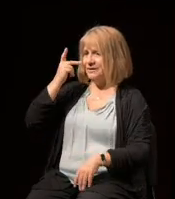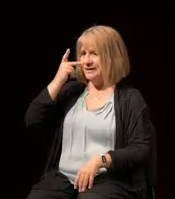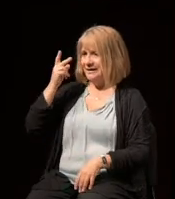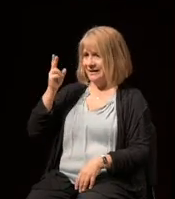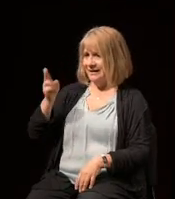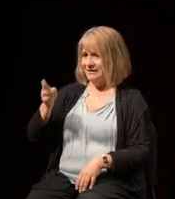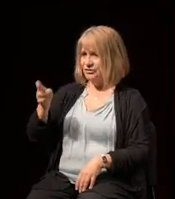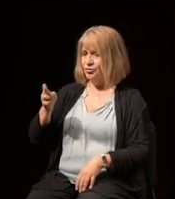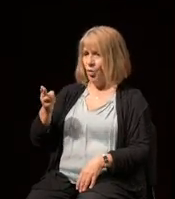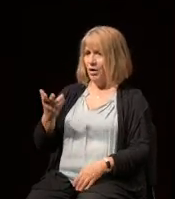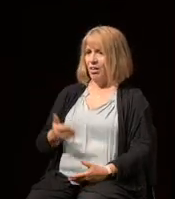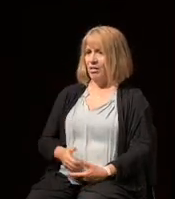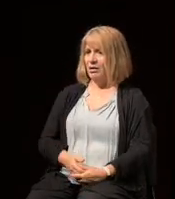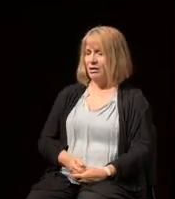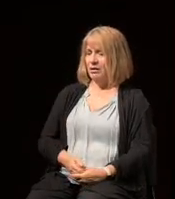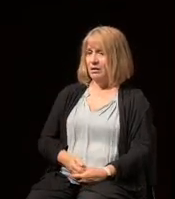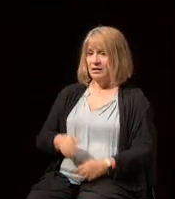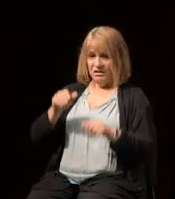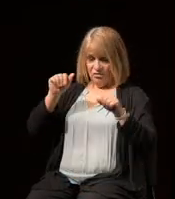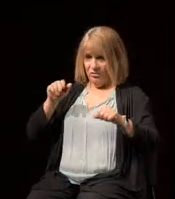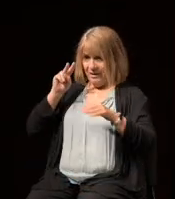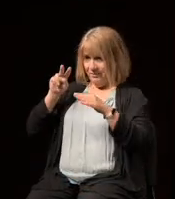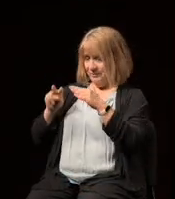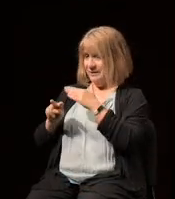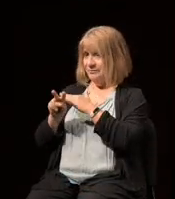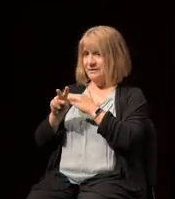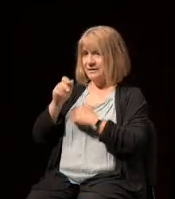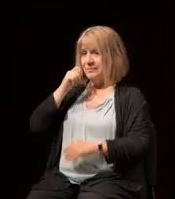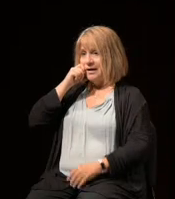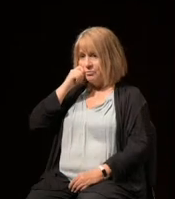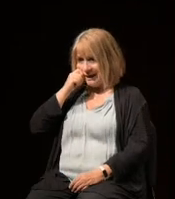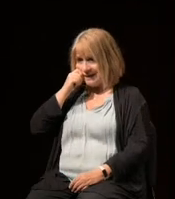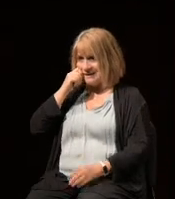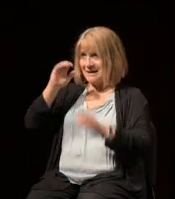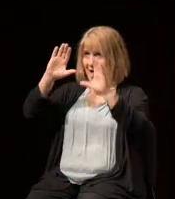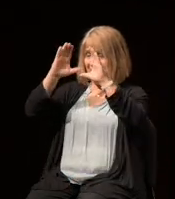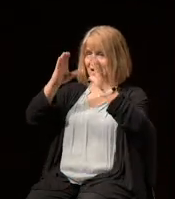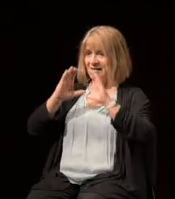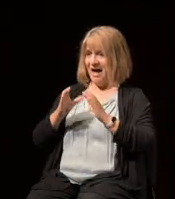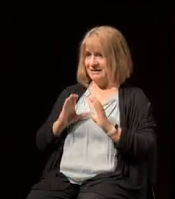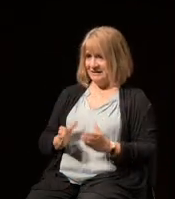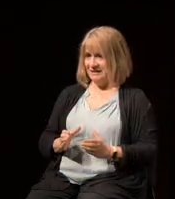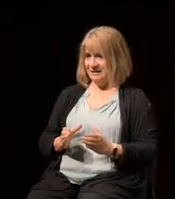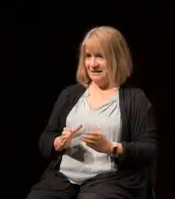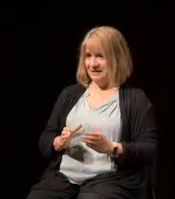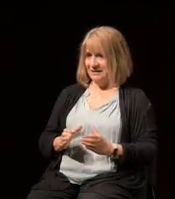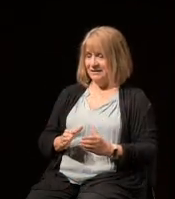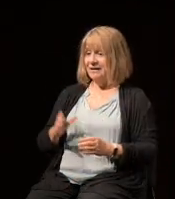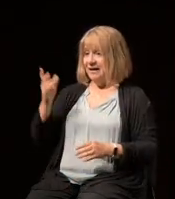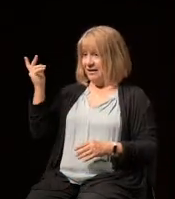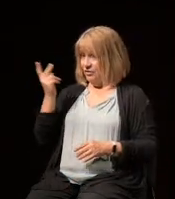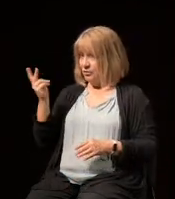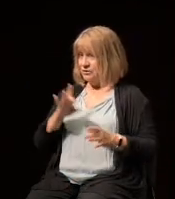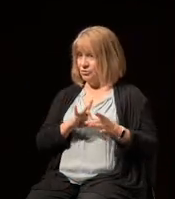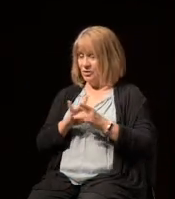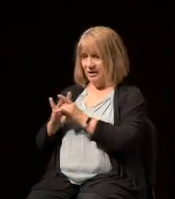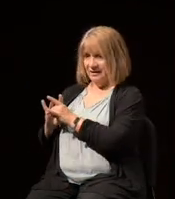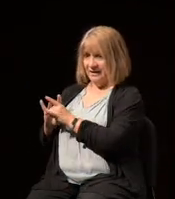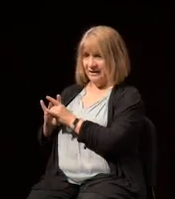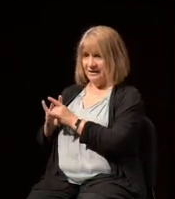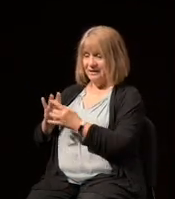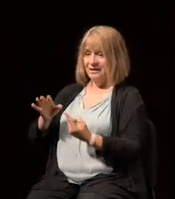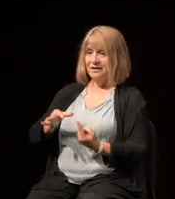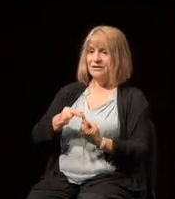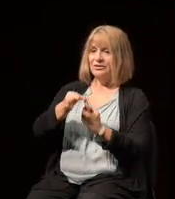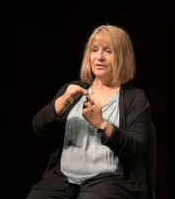context, and it can be predicted by race and class, which are inextricably linked. So the unique nature